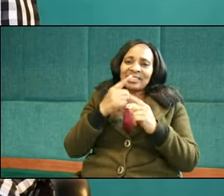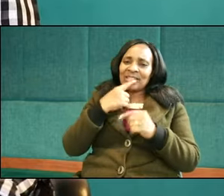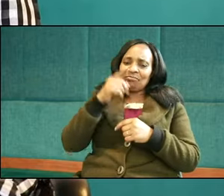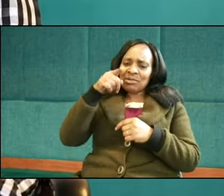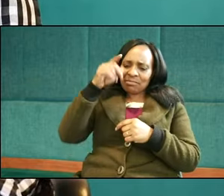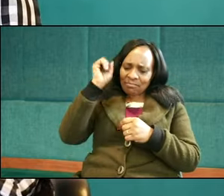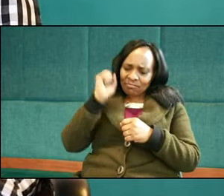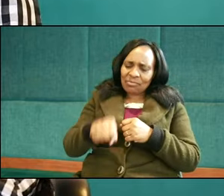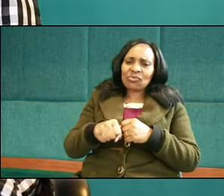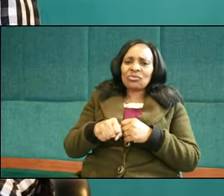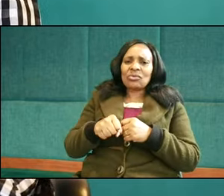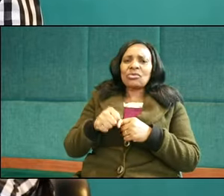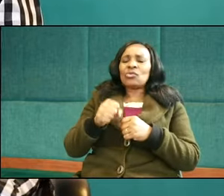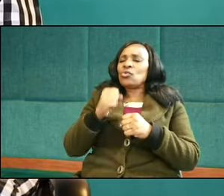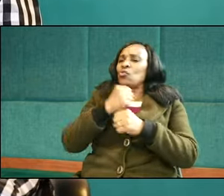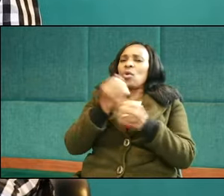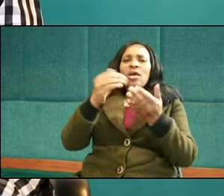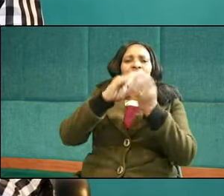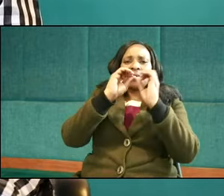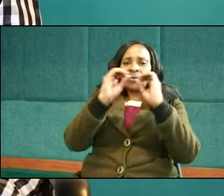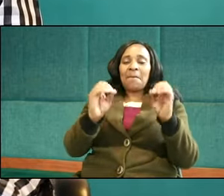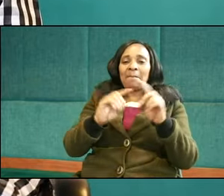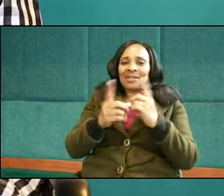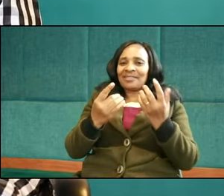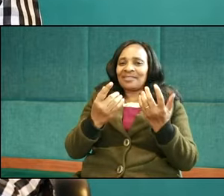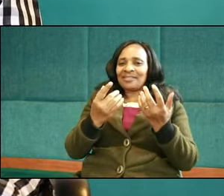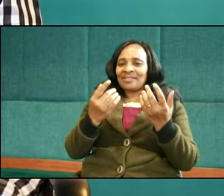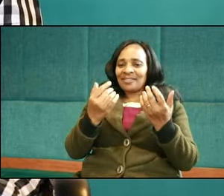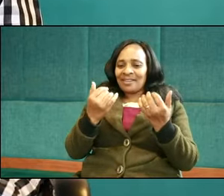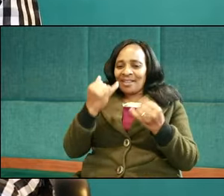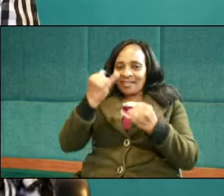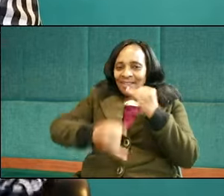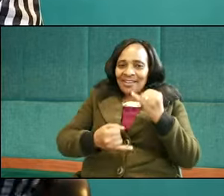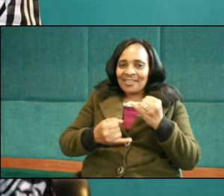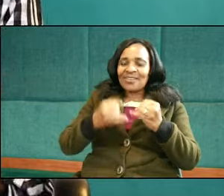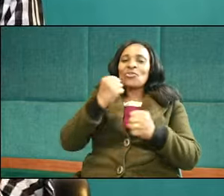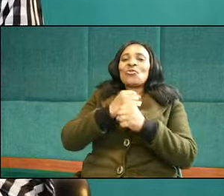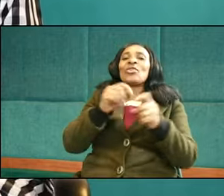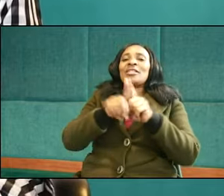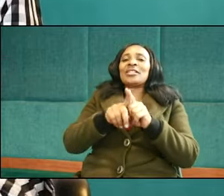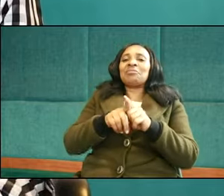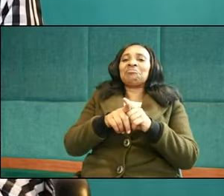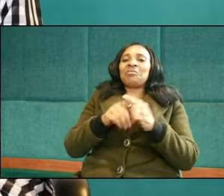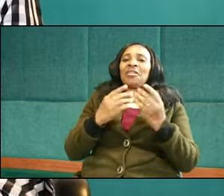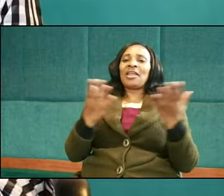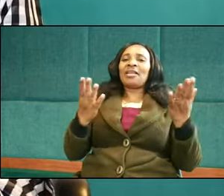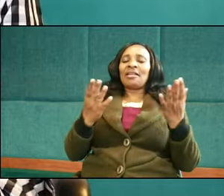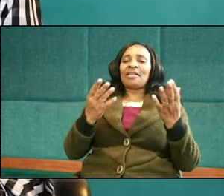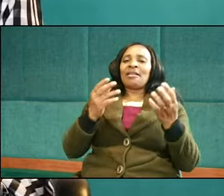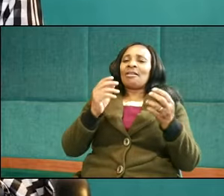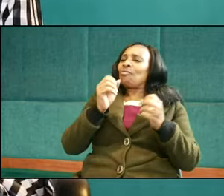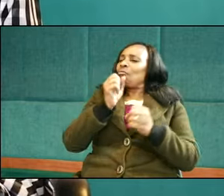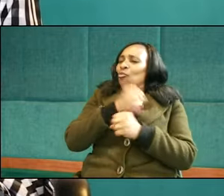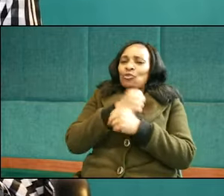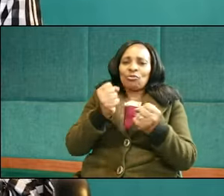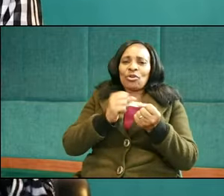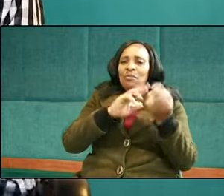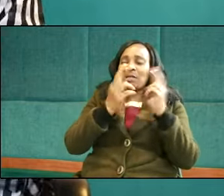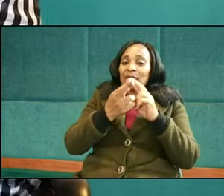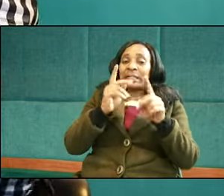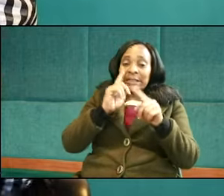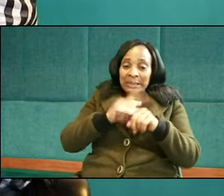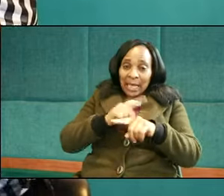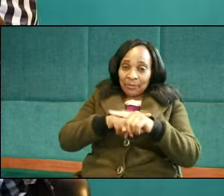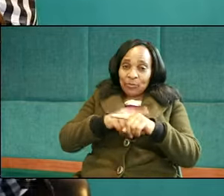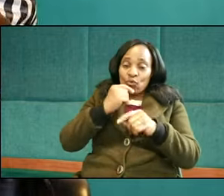it again. But interestingly, I end up doing the same thing. That is not repentance. Repentance is actually when